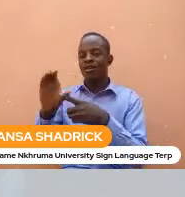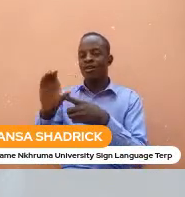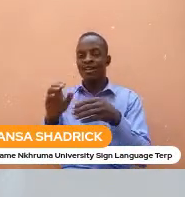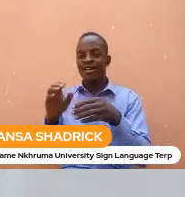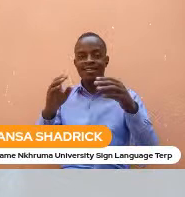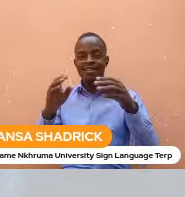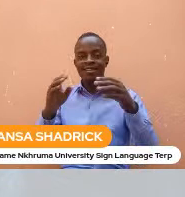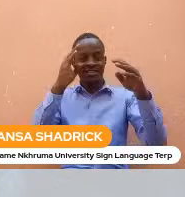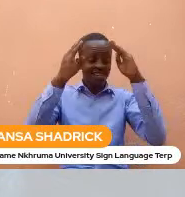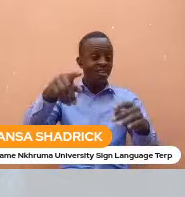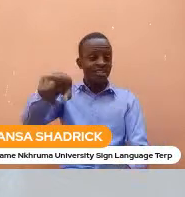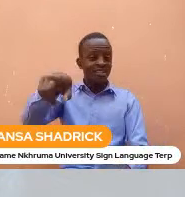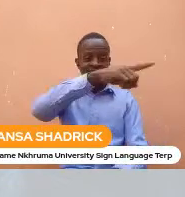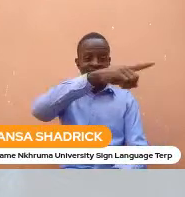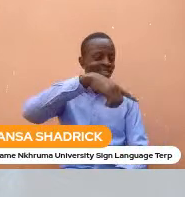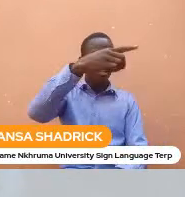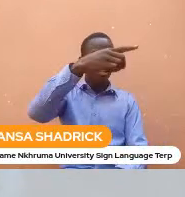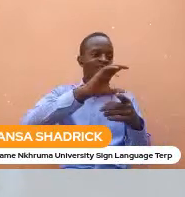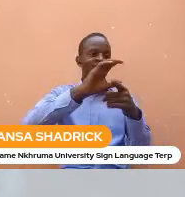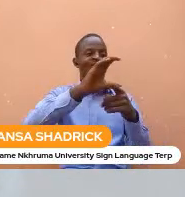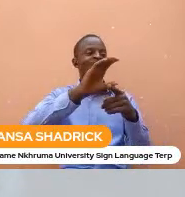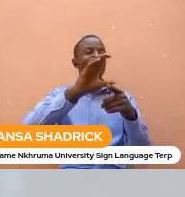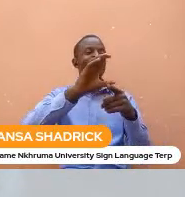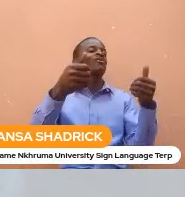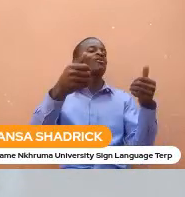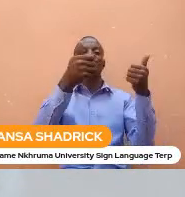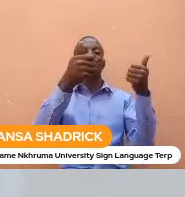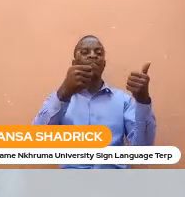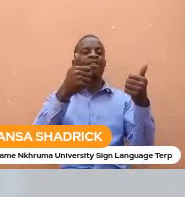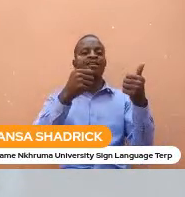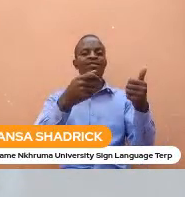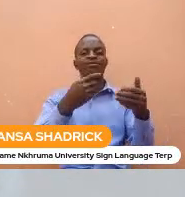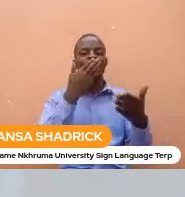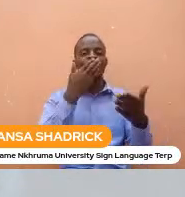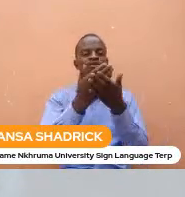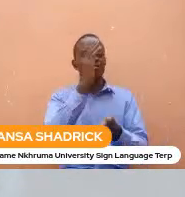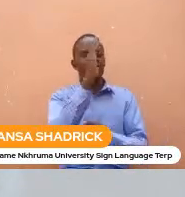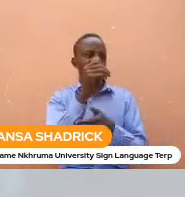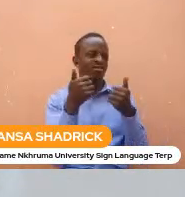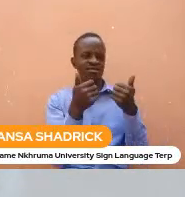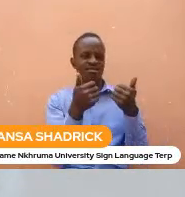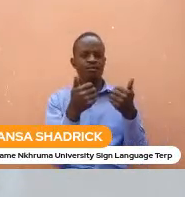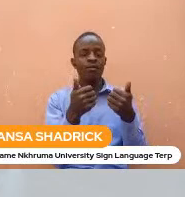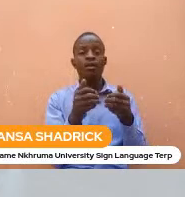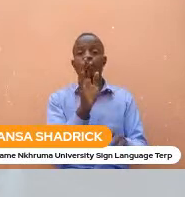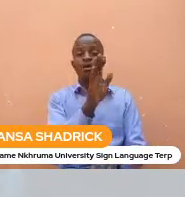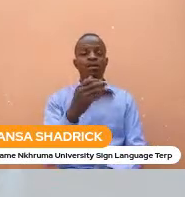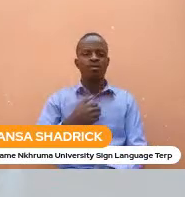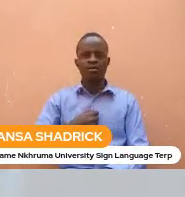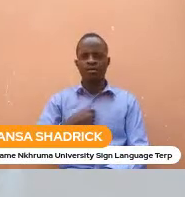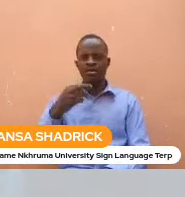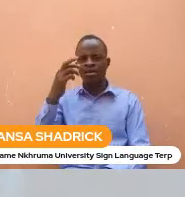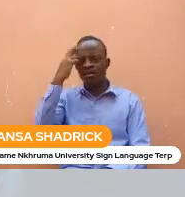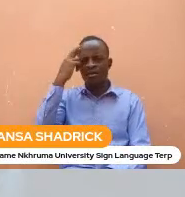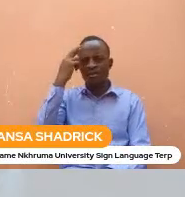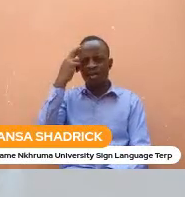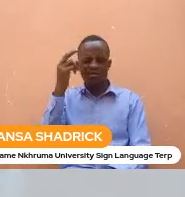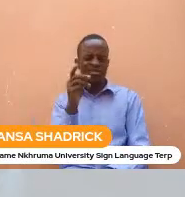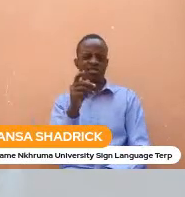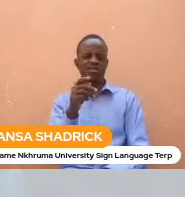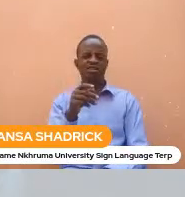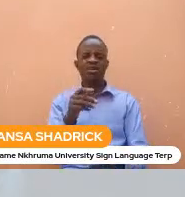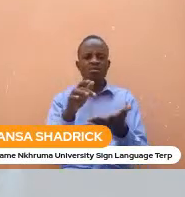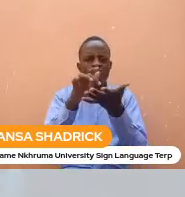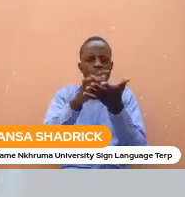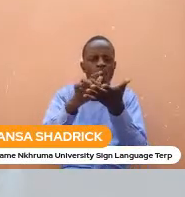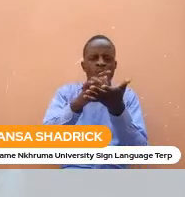is representing all of you this lovely afternoon. Now, remember, we are discussing continuous use of contraceptives among young people